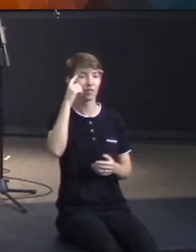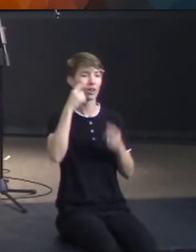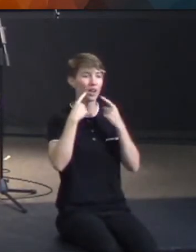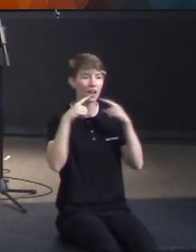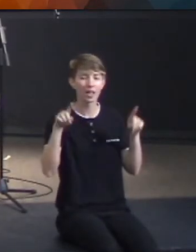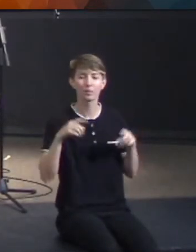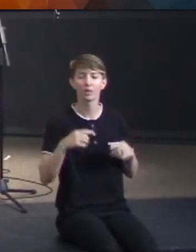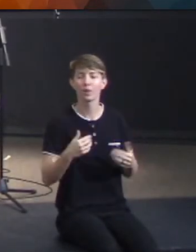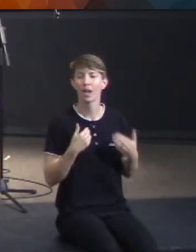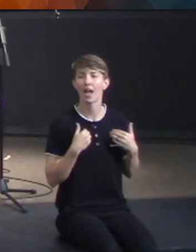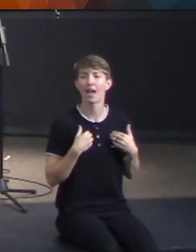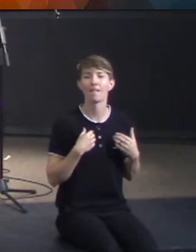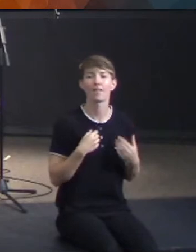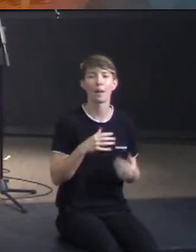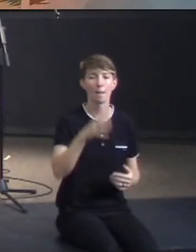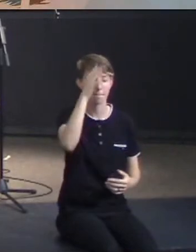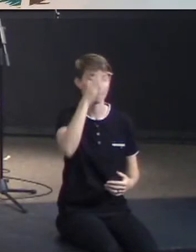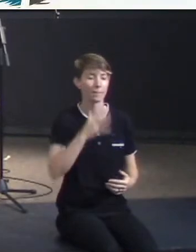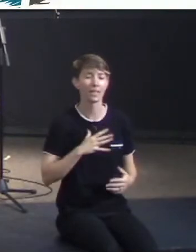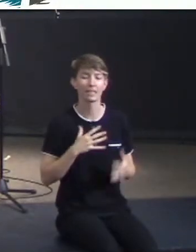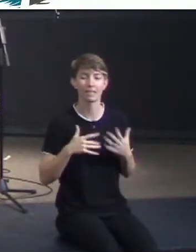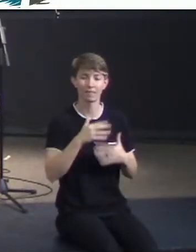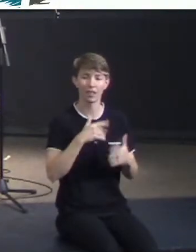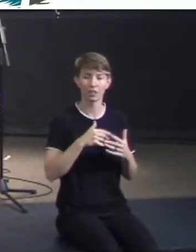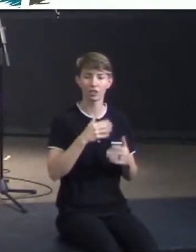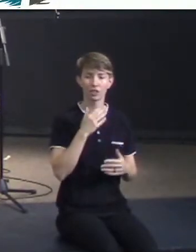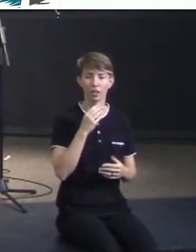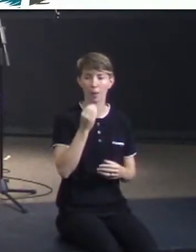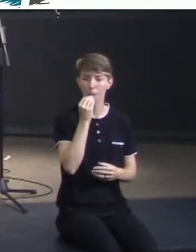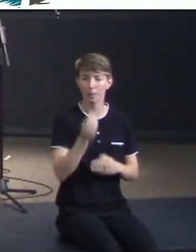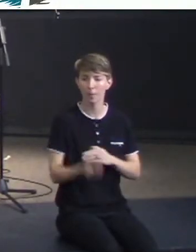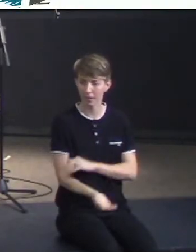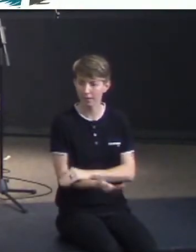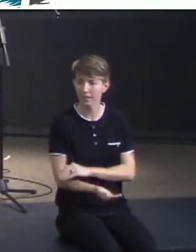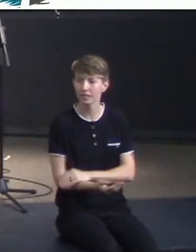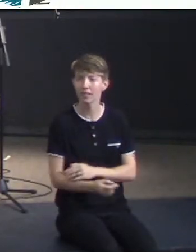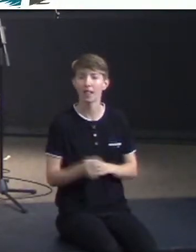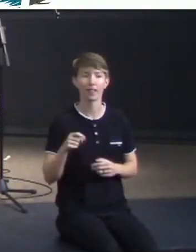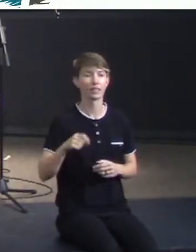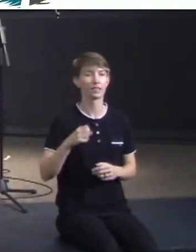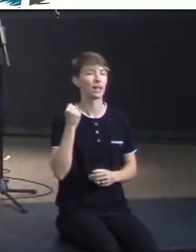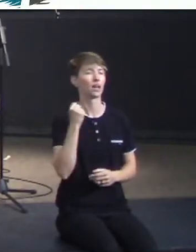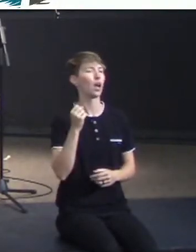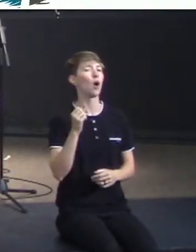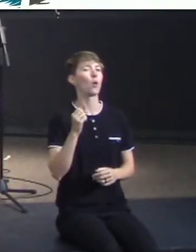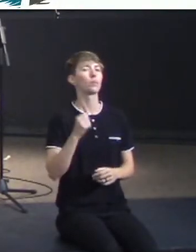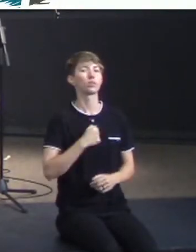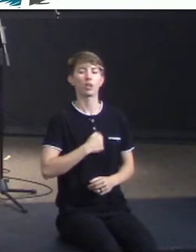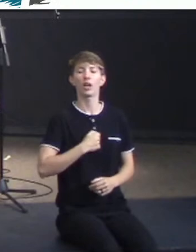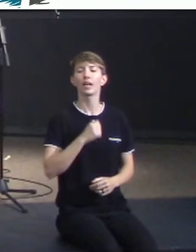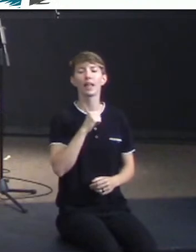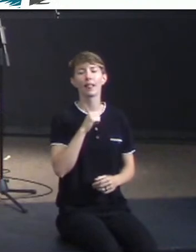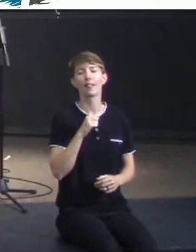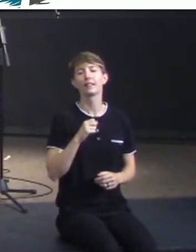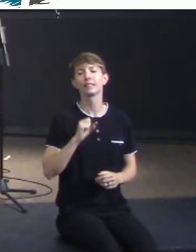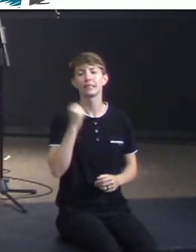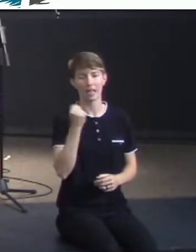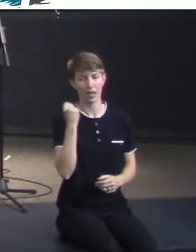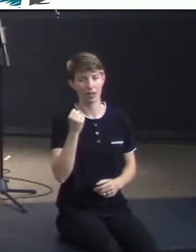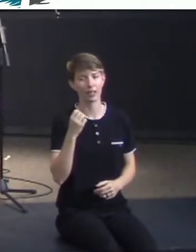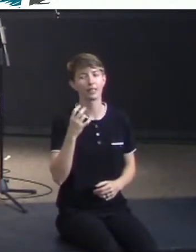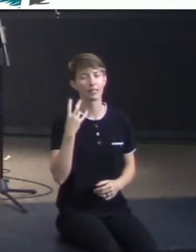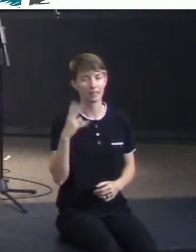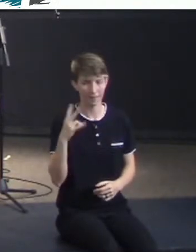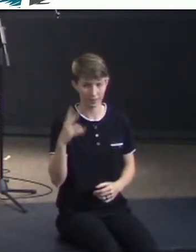have a men's fellowship breakfast coming up this Saturday. Oh, I'm sorry, not this Saturday, but Saturday the 17th at 9